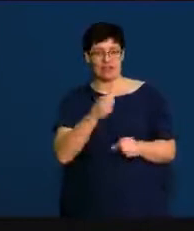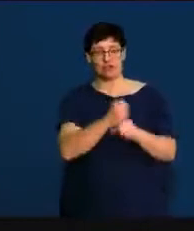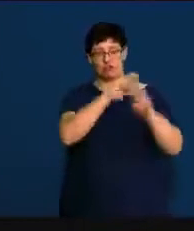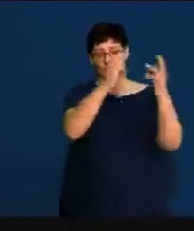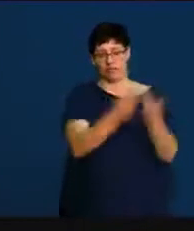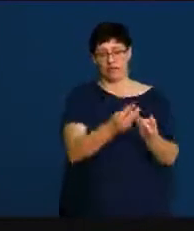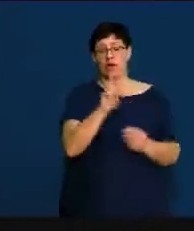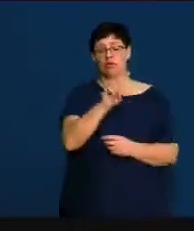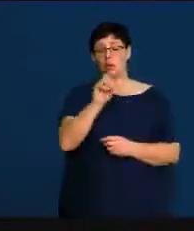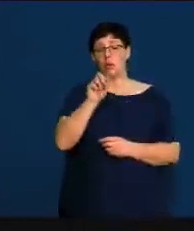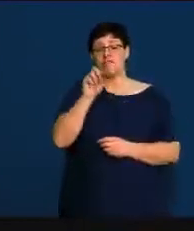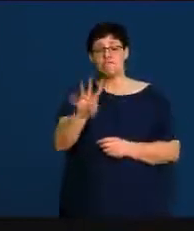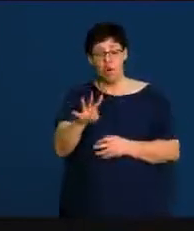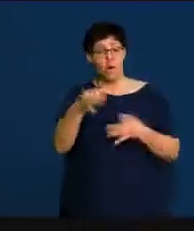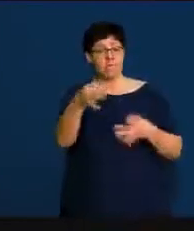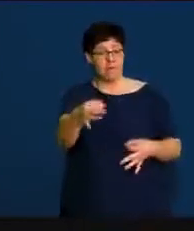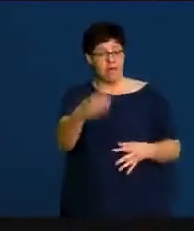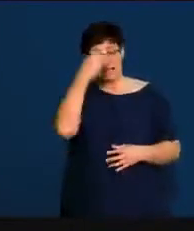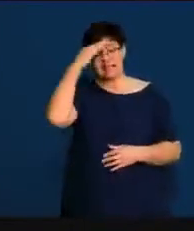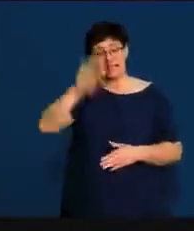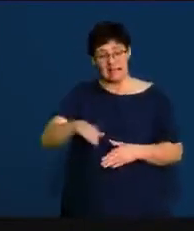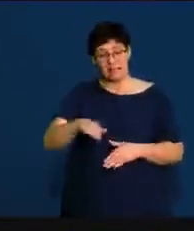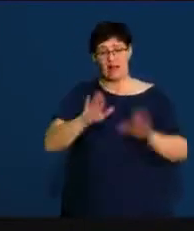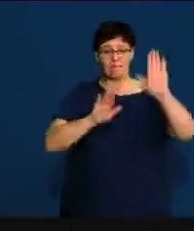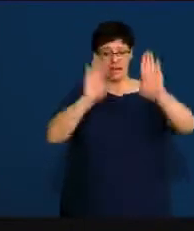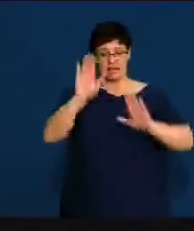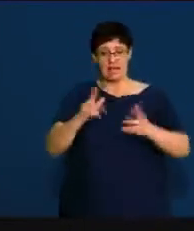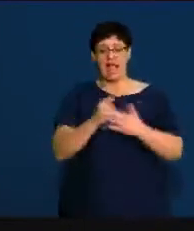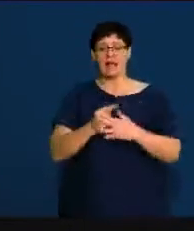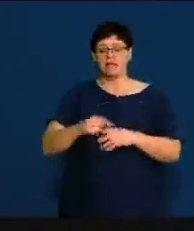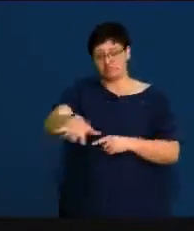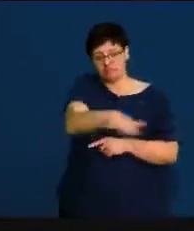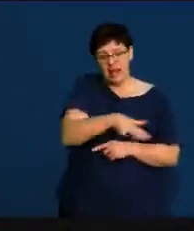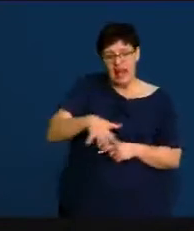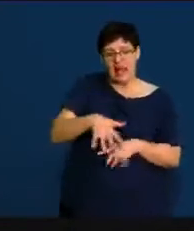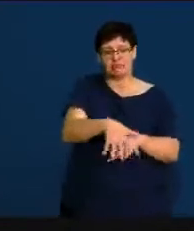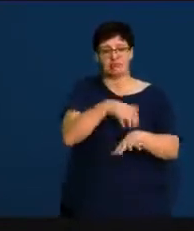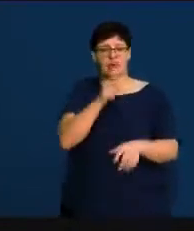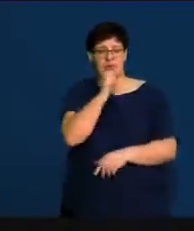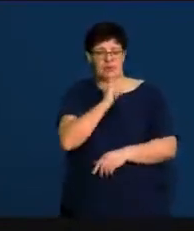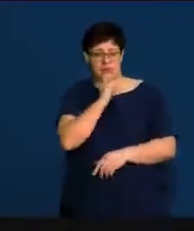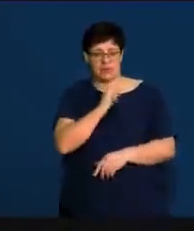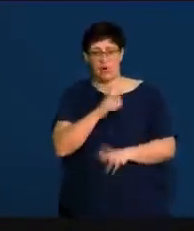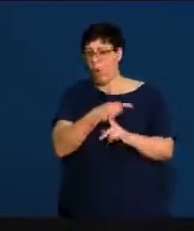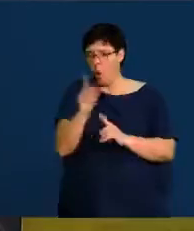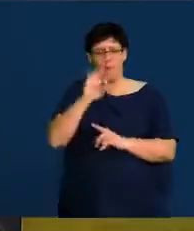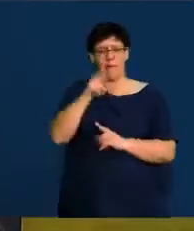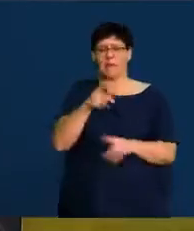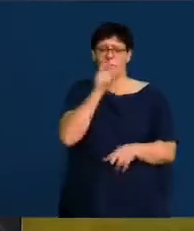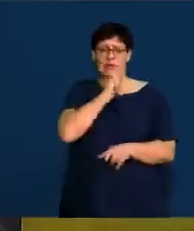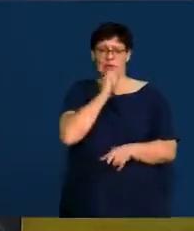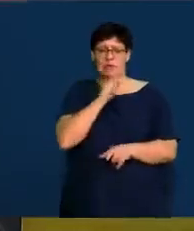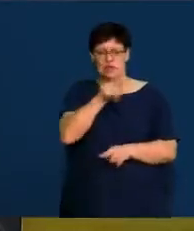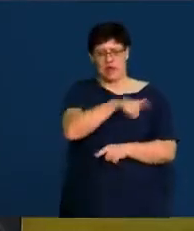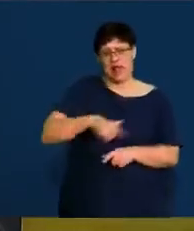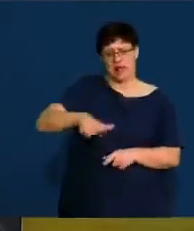in the 2014 paper, settlement patterns as well as land use. All maps have land uses, and within these